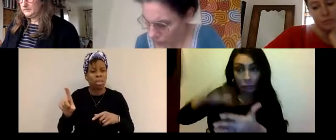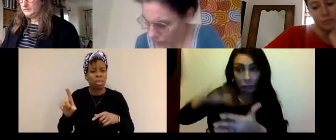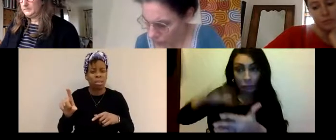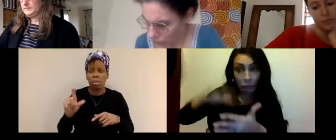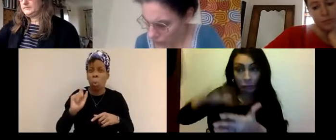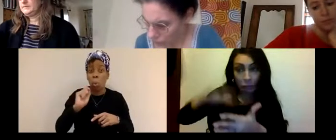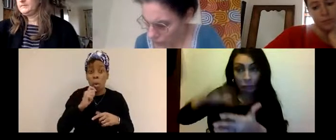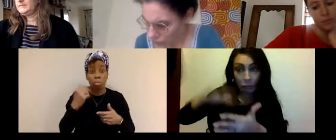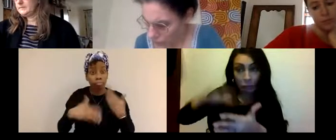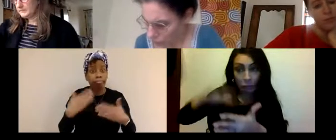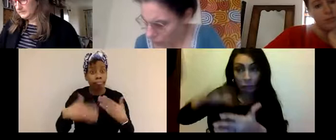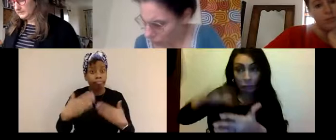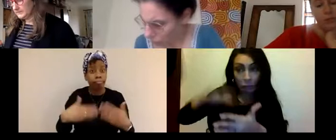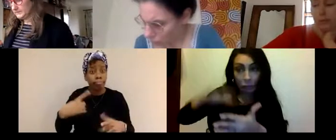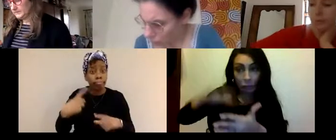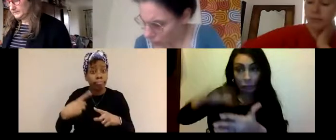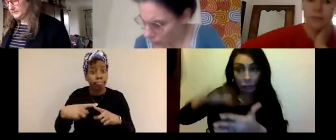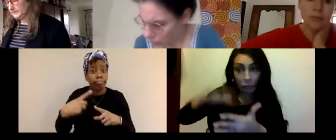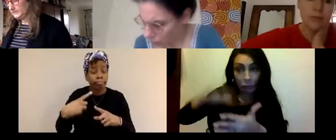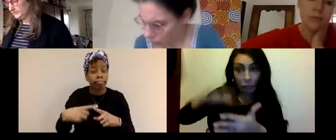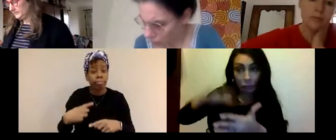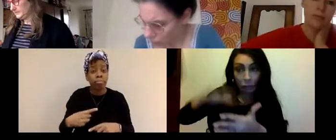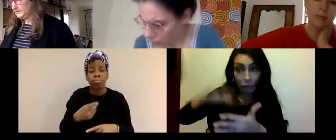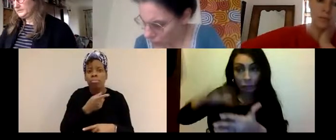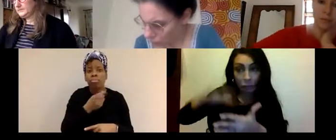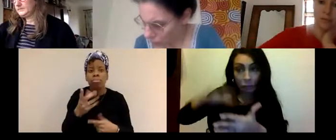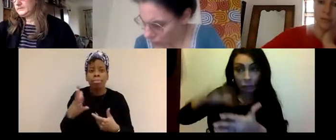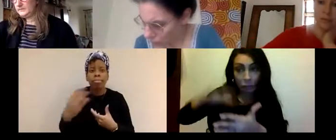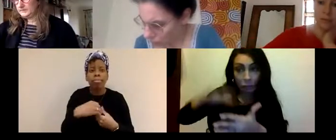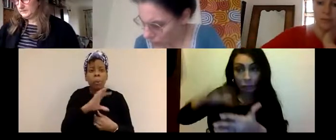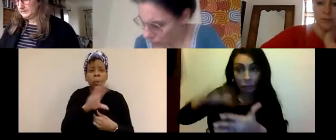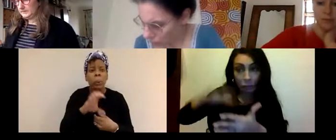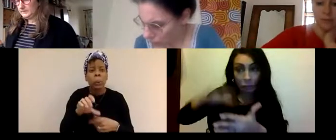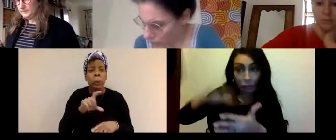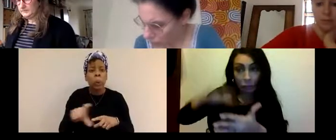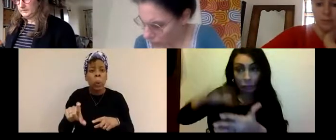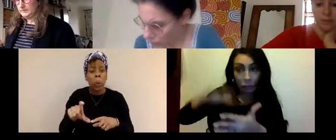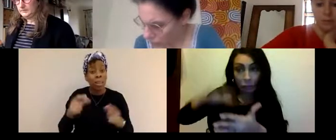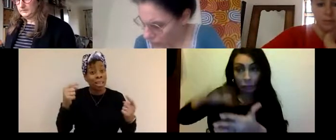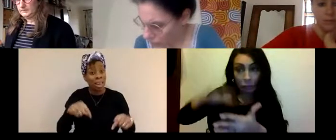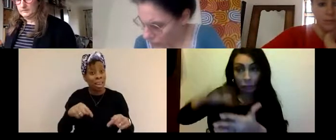of momentum to it. So anyone that has participated in a Zoom course with Outside In Online